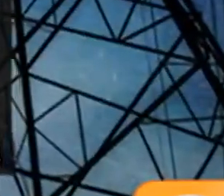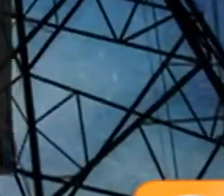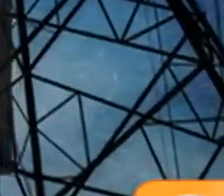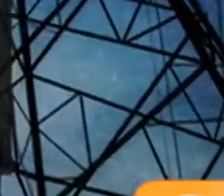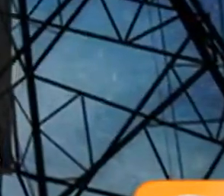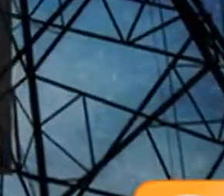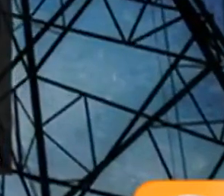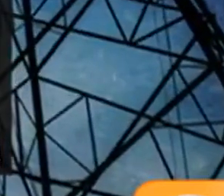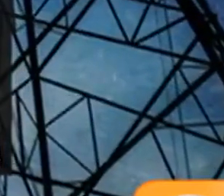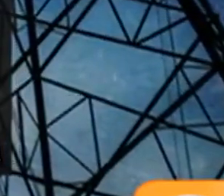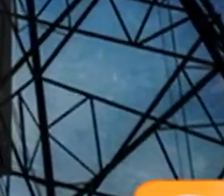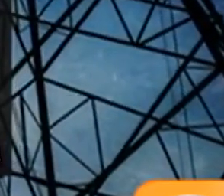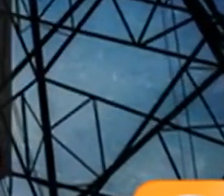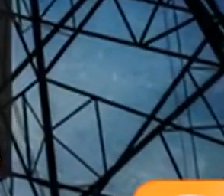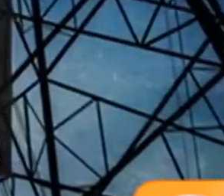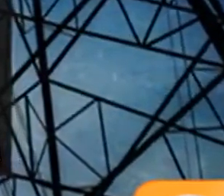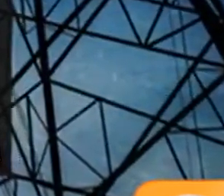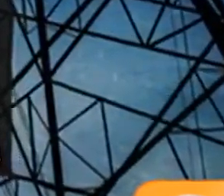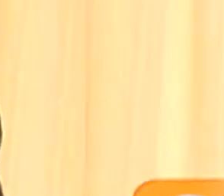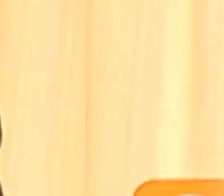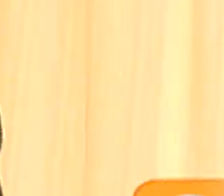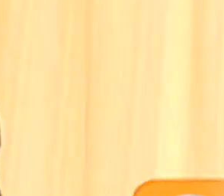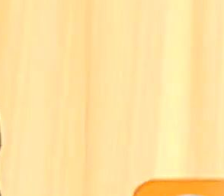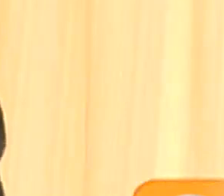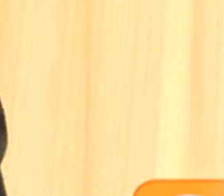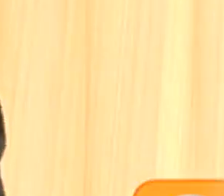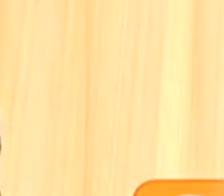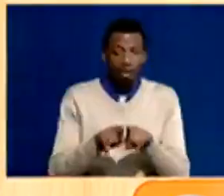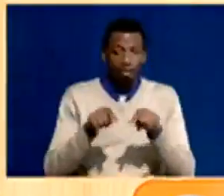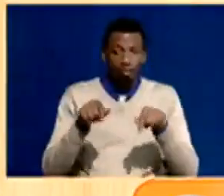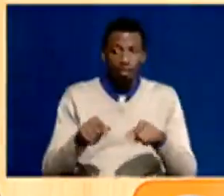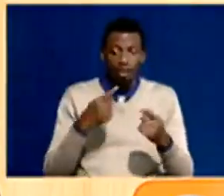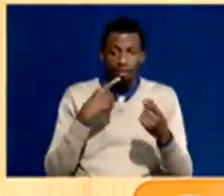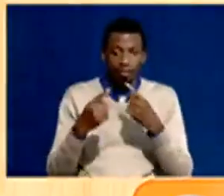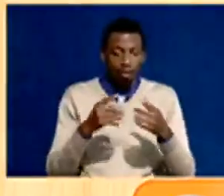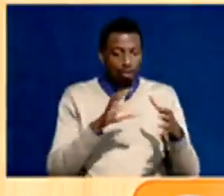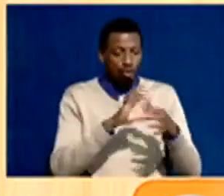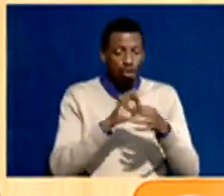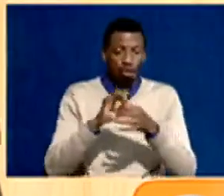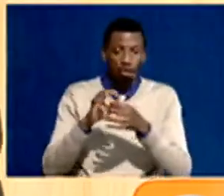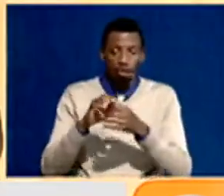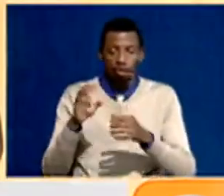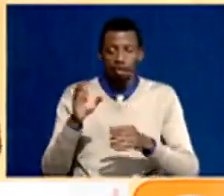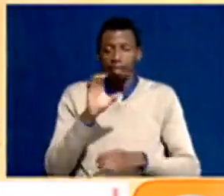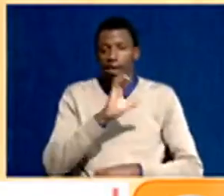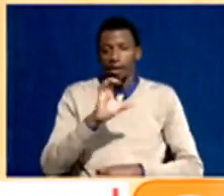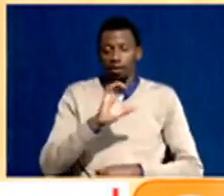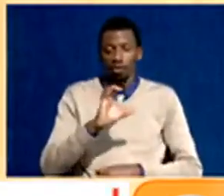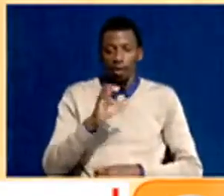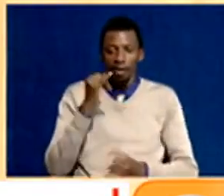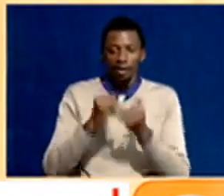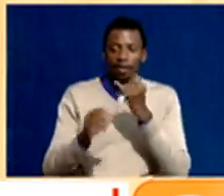10.5%, with the rest coming from imports. As we speak today, we are connecting customers on the last mile. Industry is being